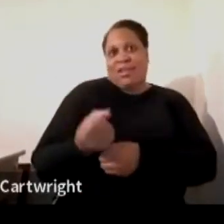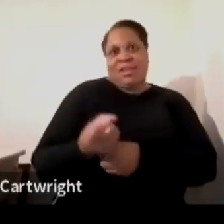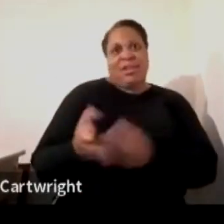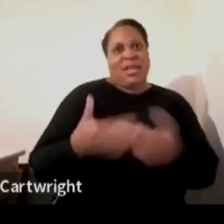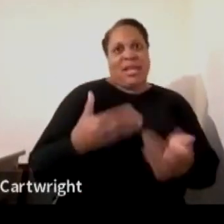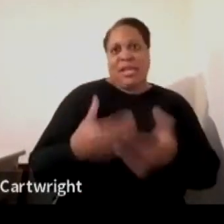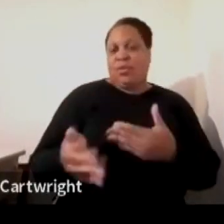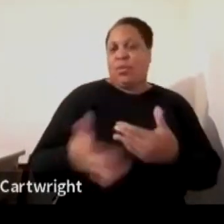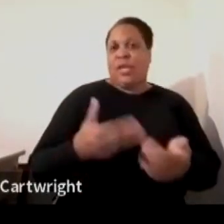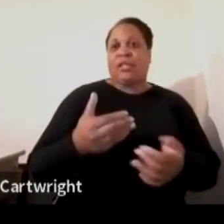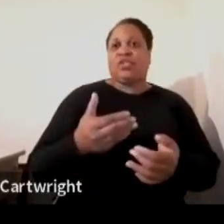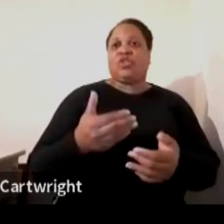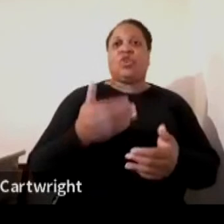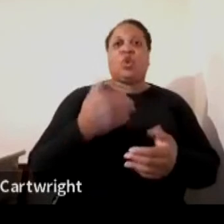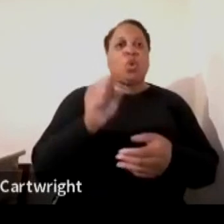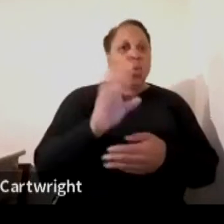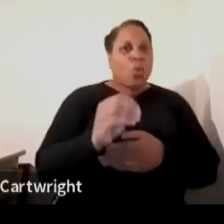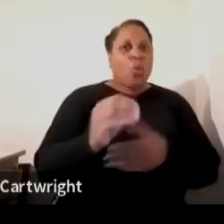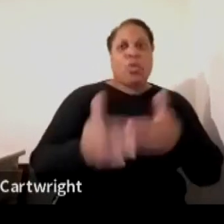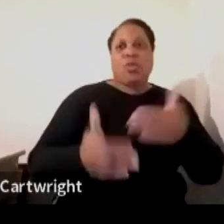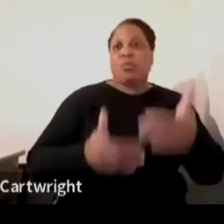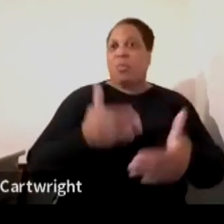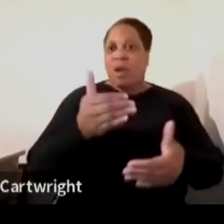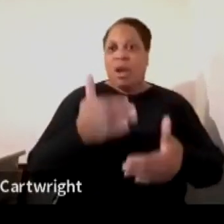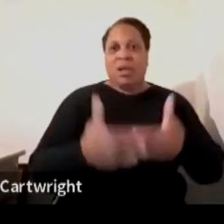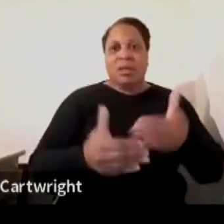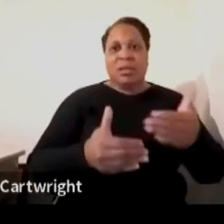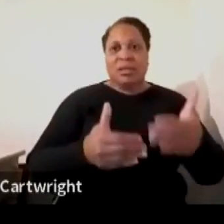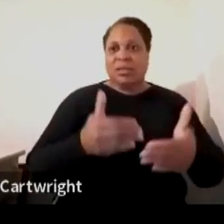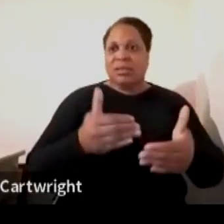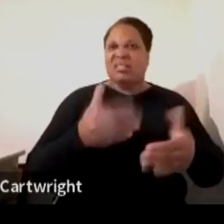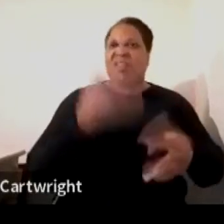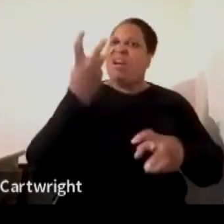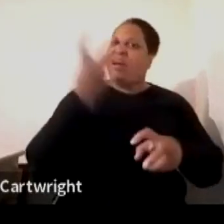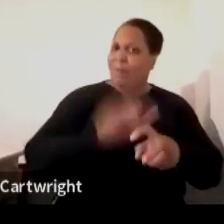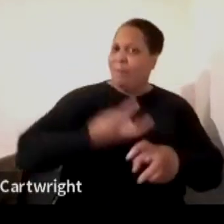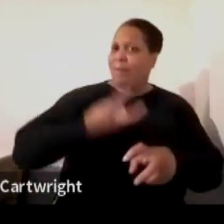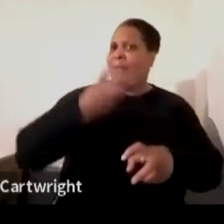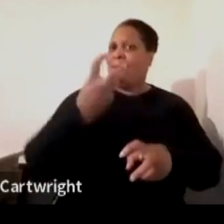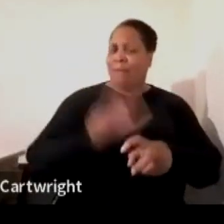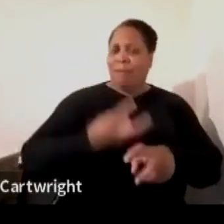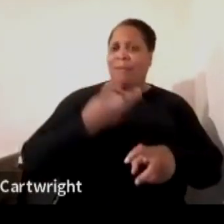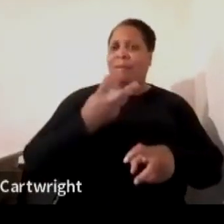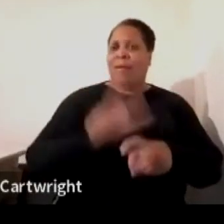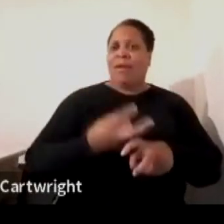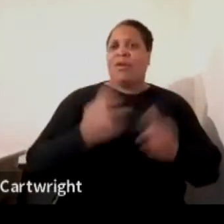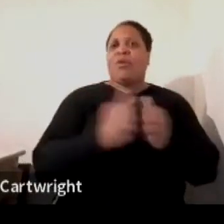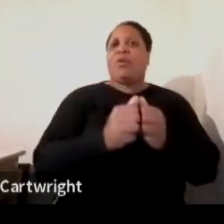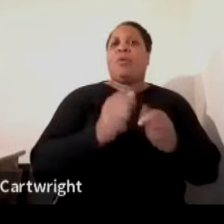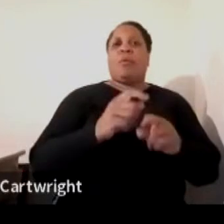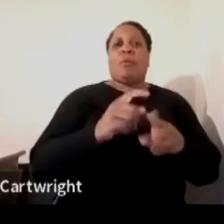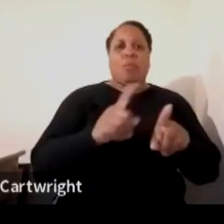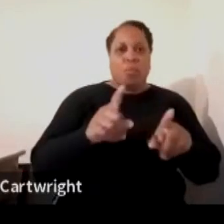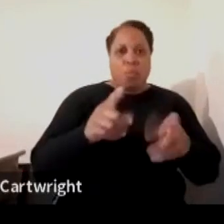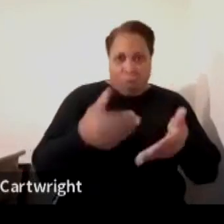getting flu vaccines is actually several times harder than the new technology that's been